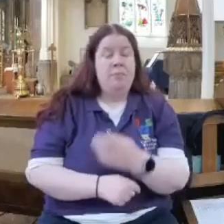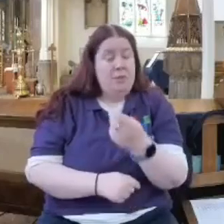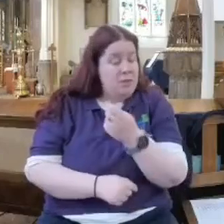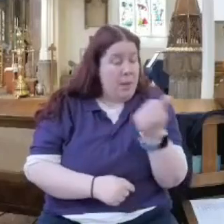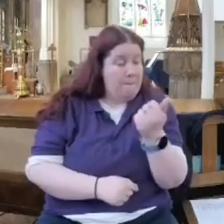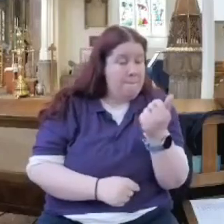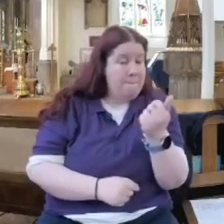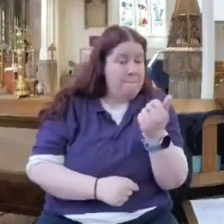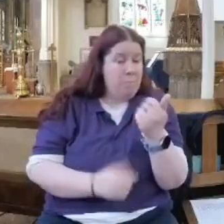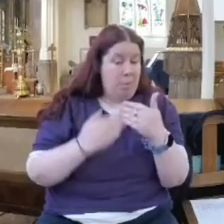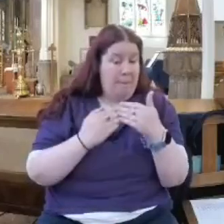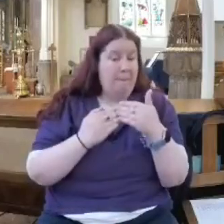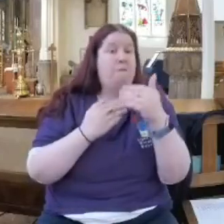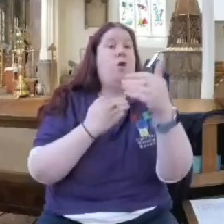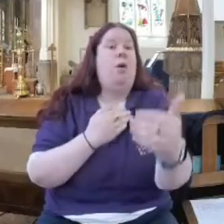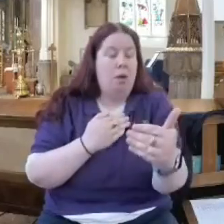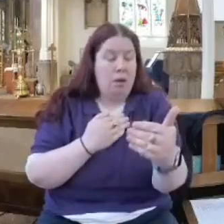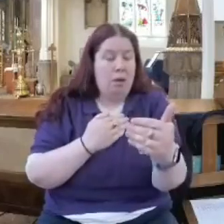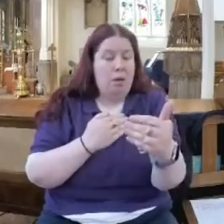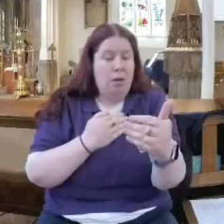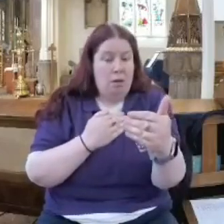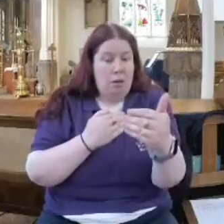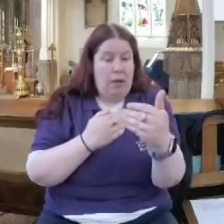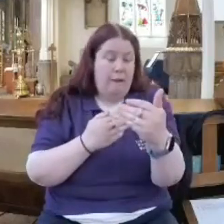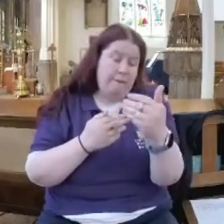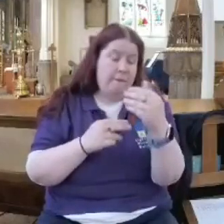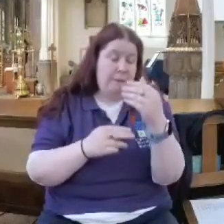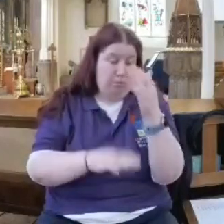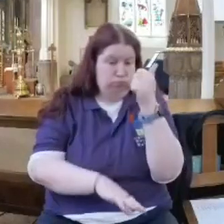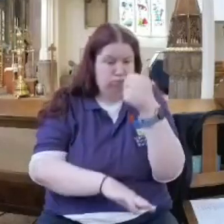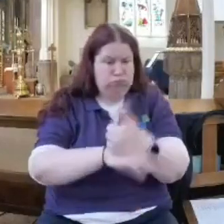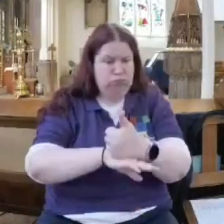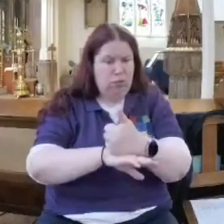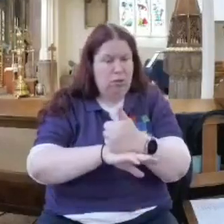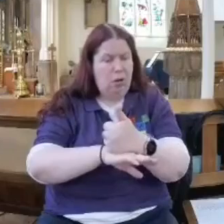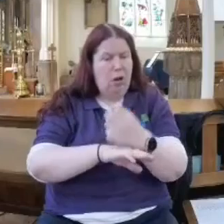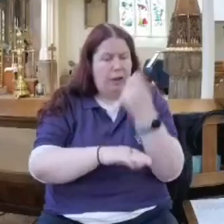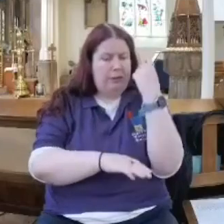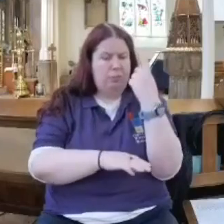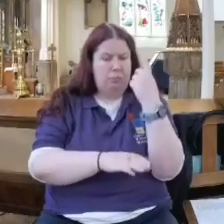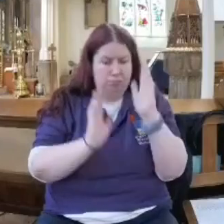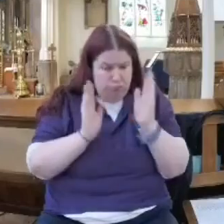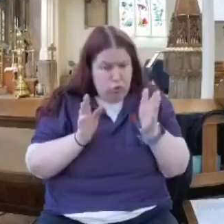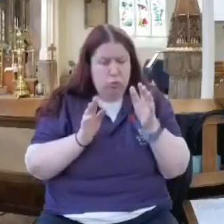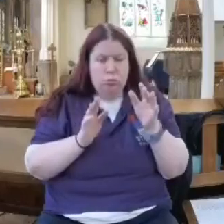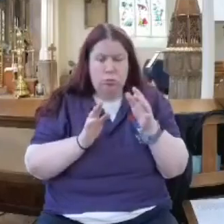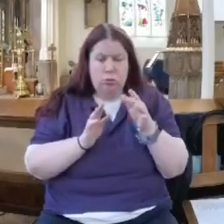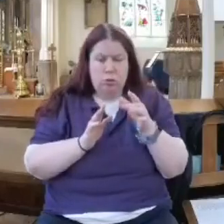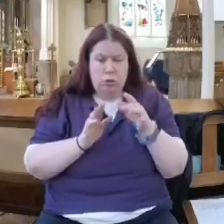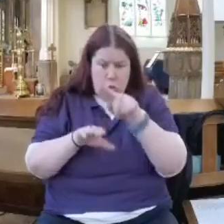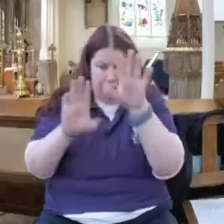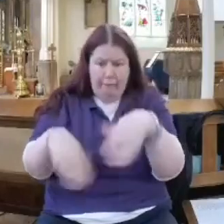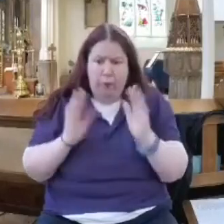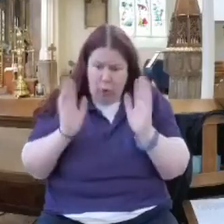Some take things further and move towards fundamentalism, where they legitimize forcing people to